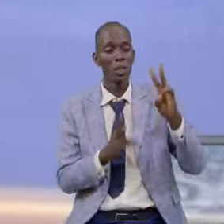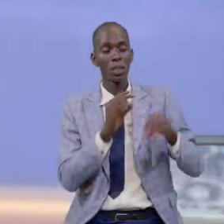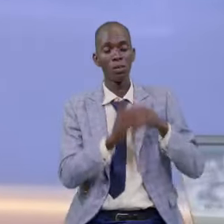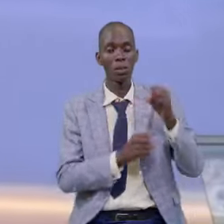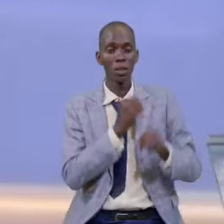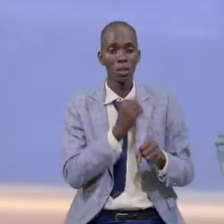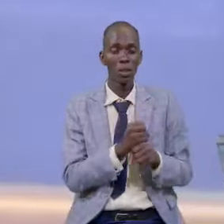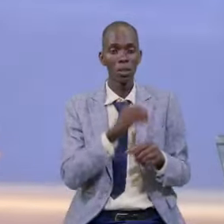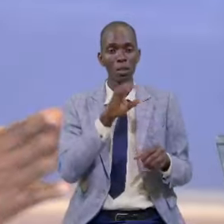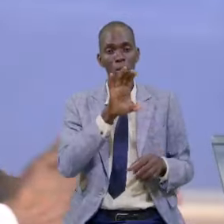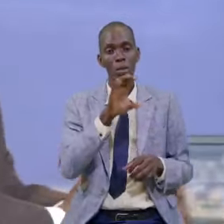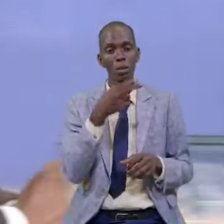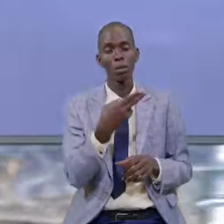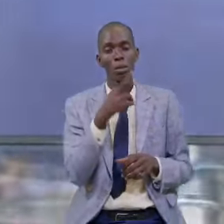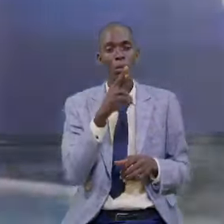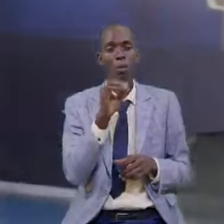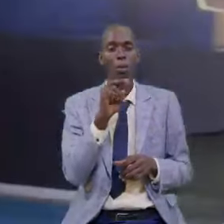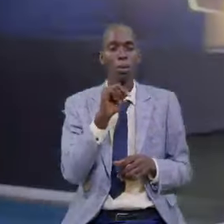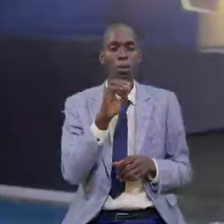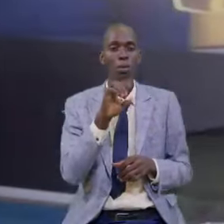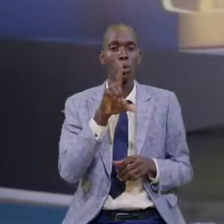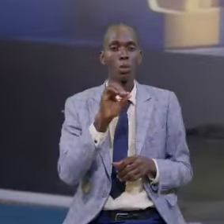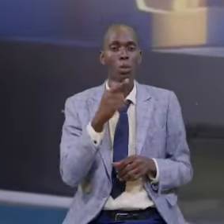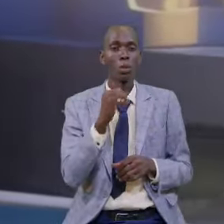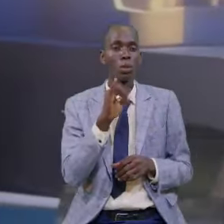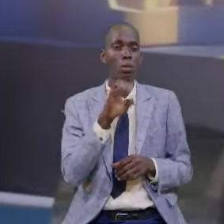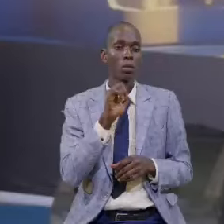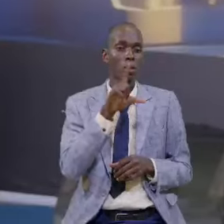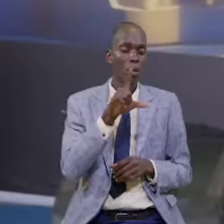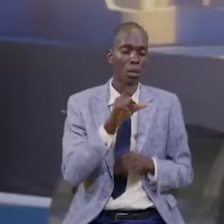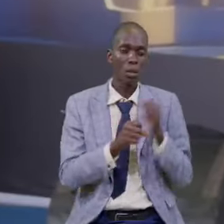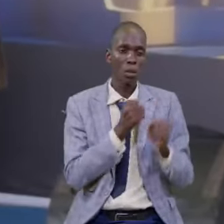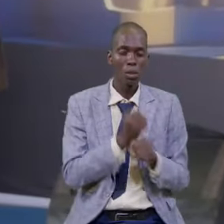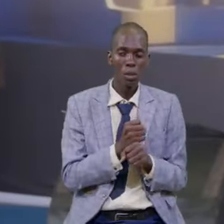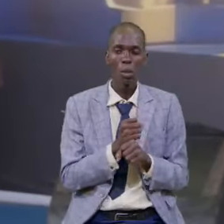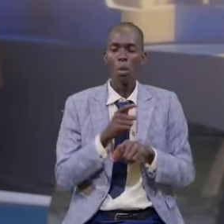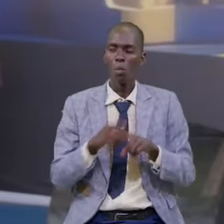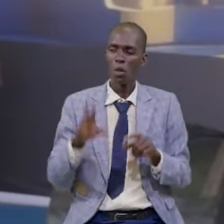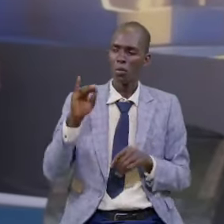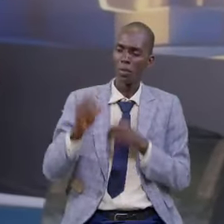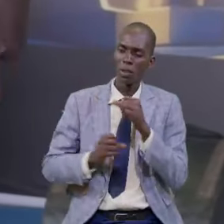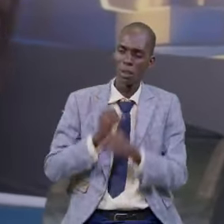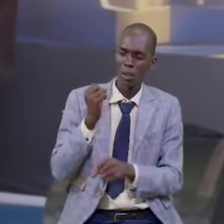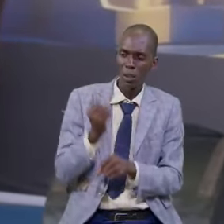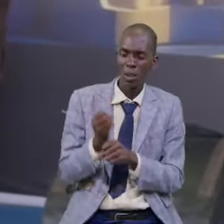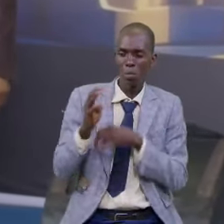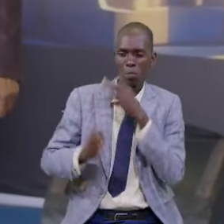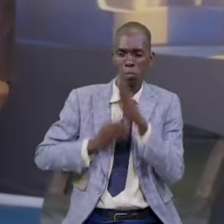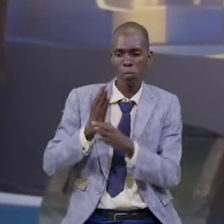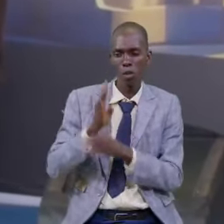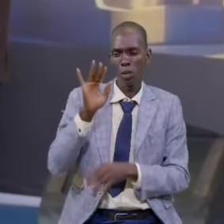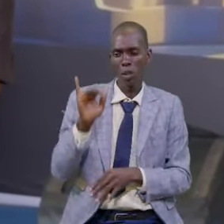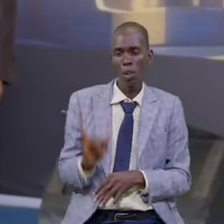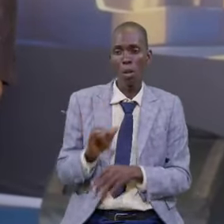you think about his biological age. But as you look at the way he's able to